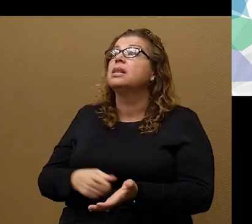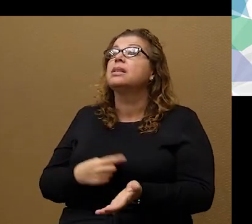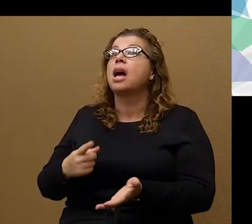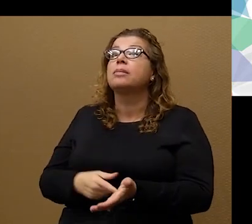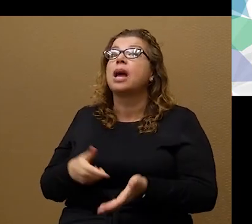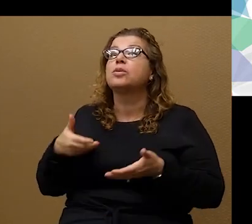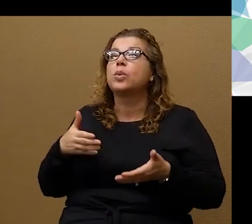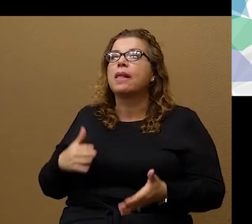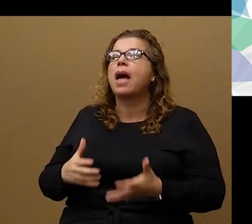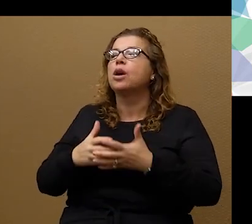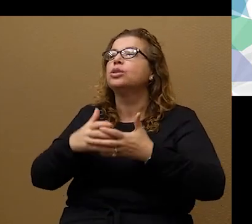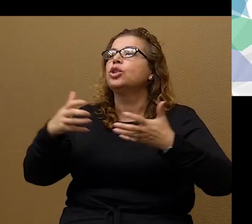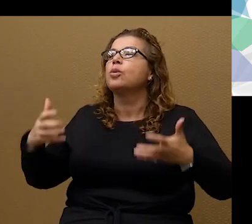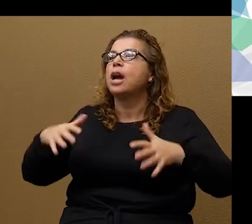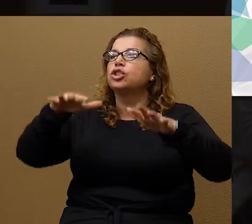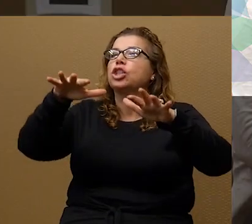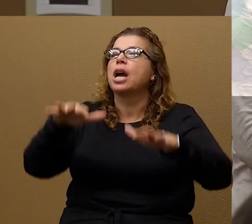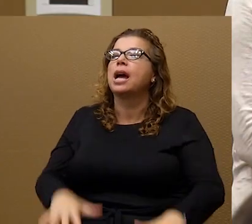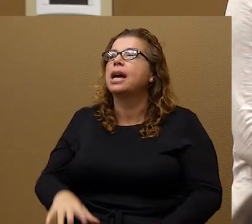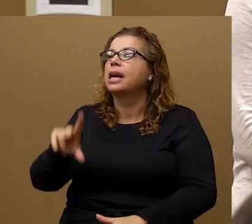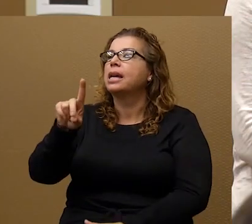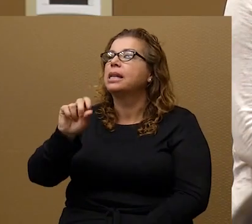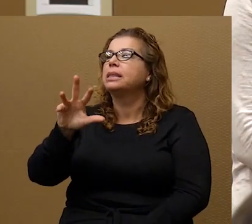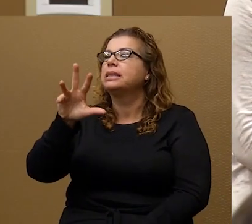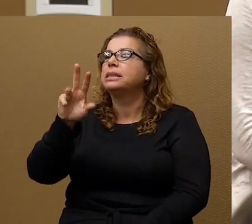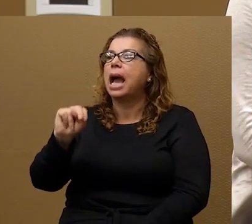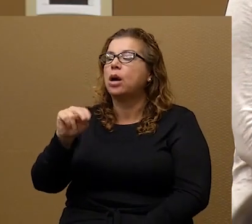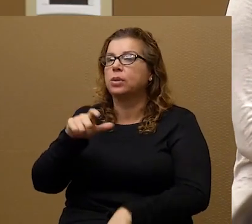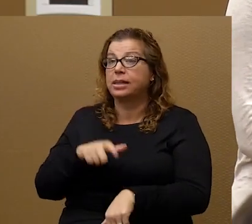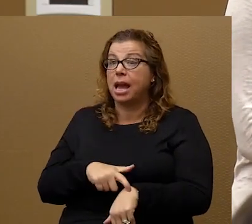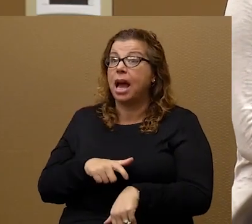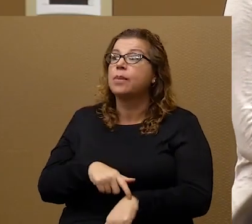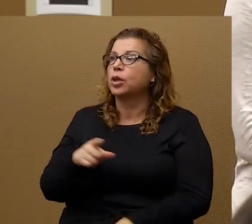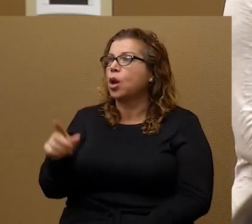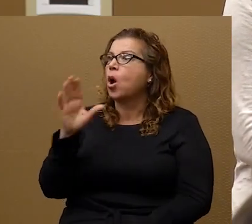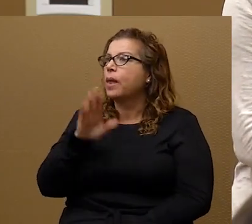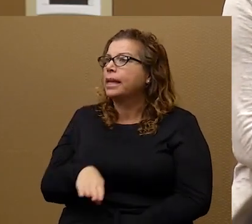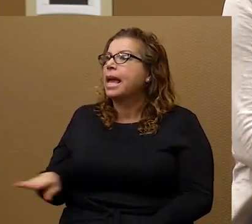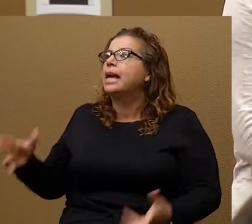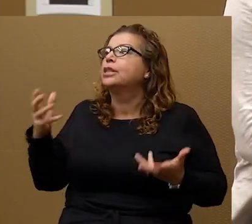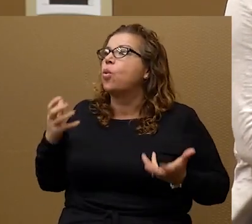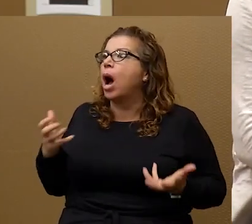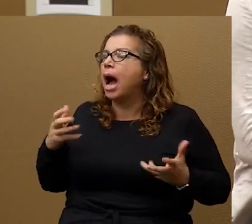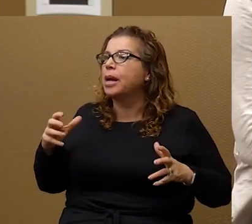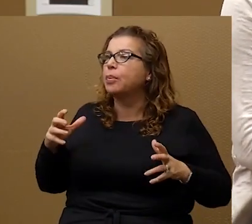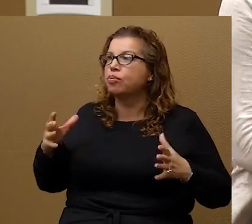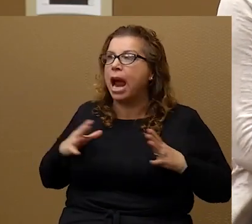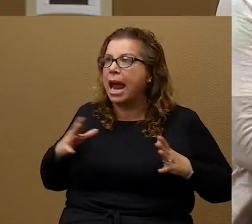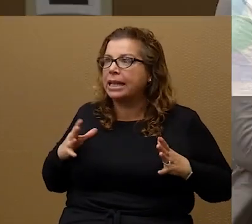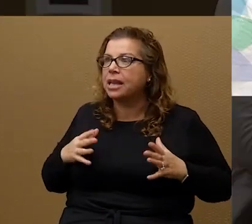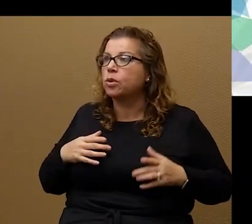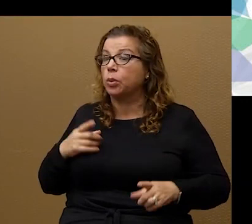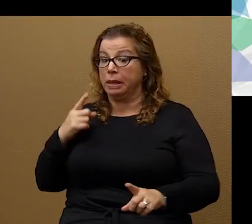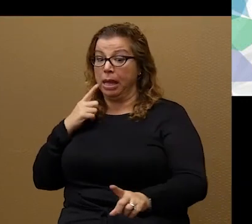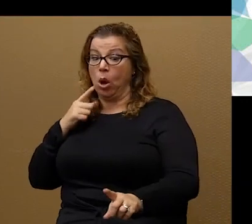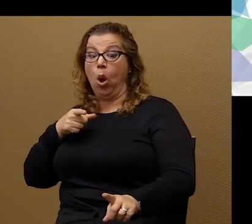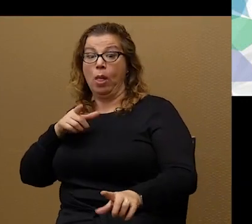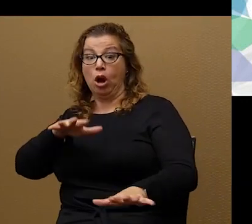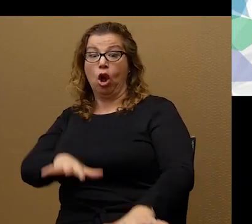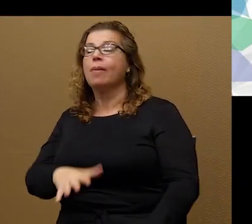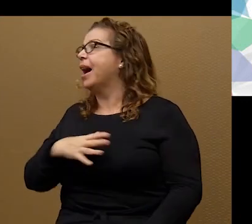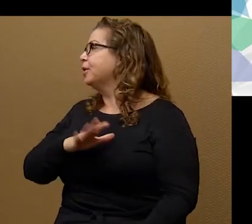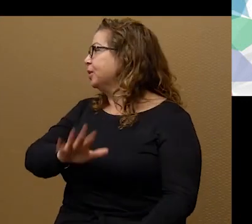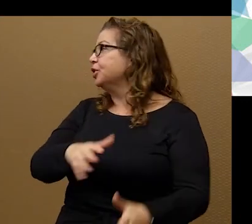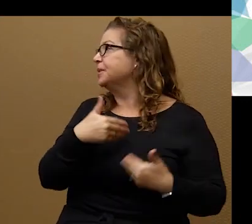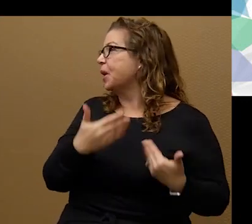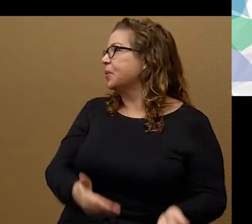is what a lot of our kids seek. They seek breaks, and then we're like, oh, they're being calm right now. Let's keep them here. And then